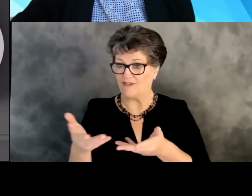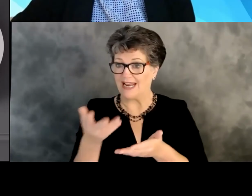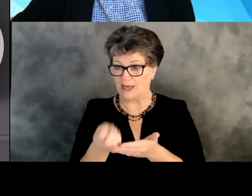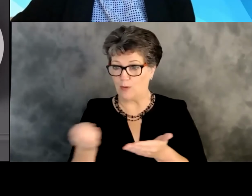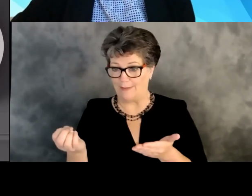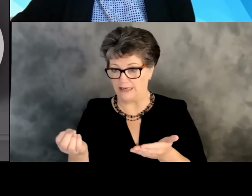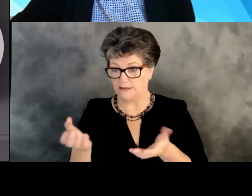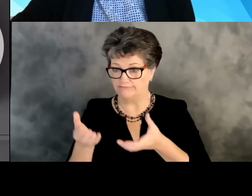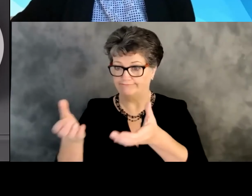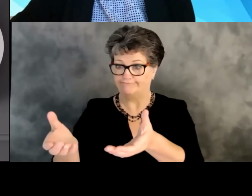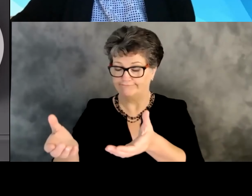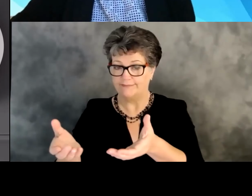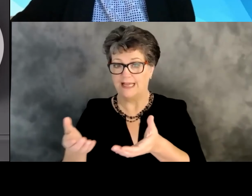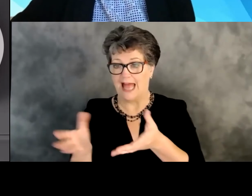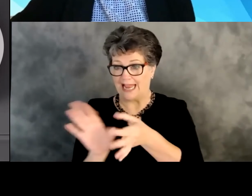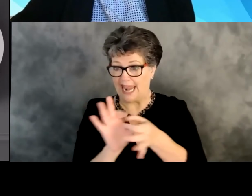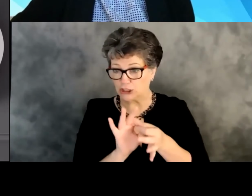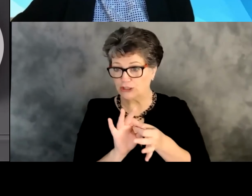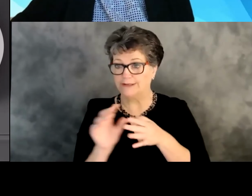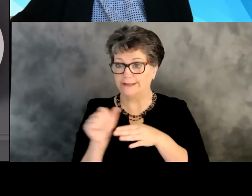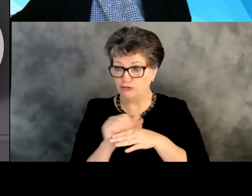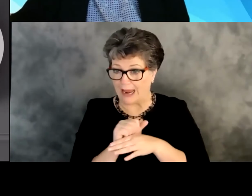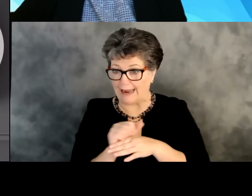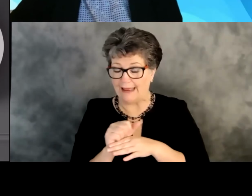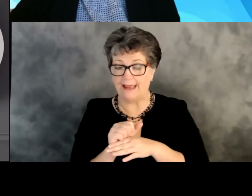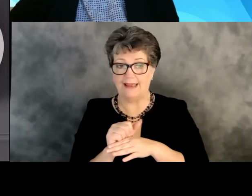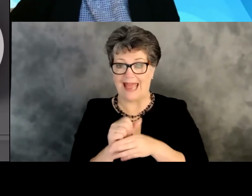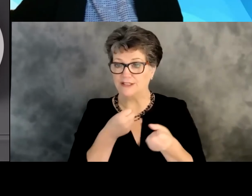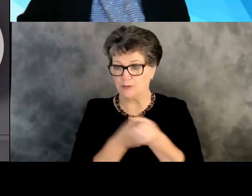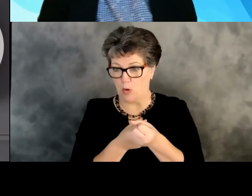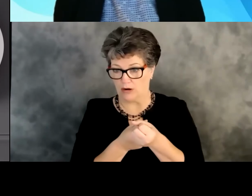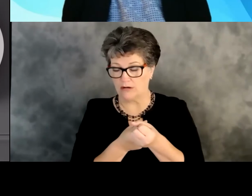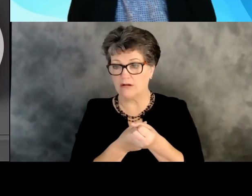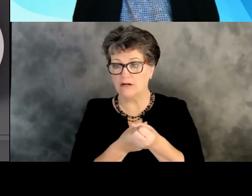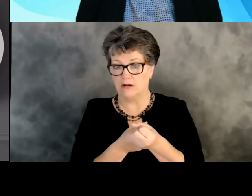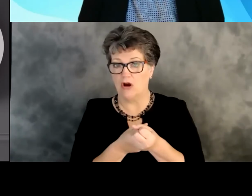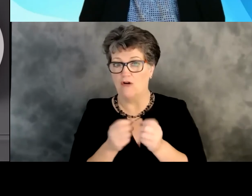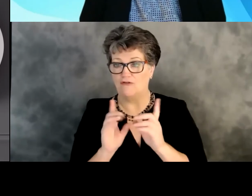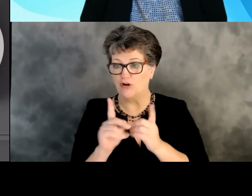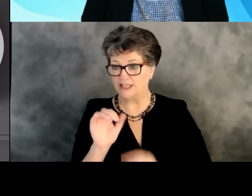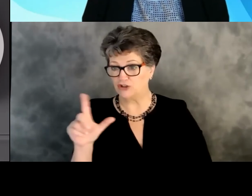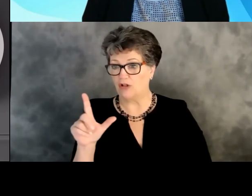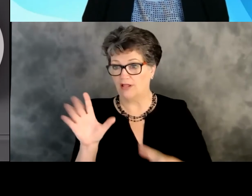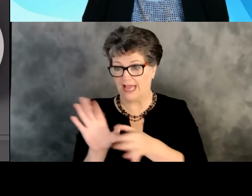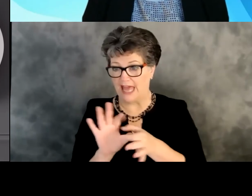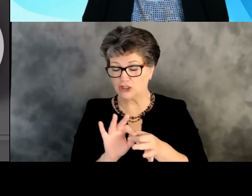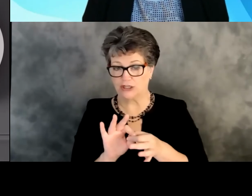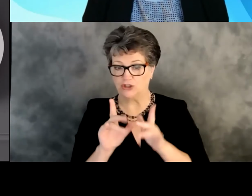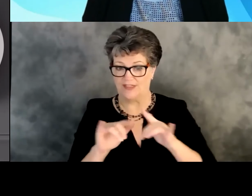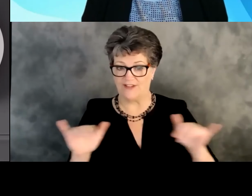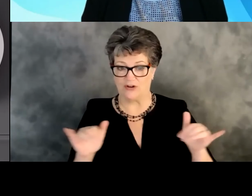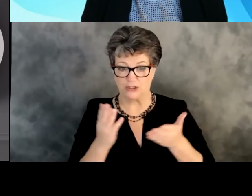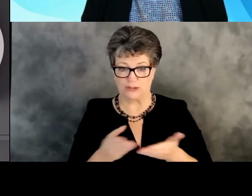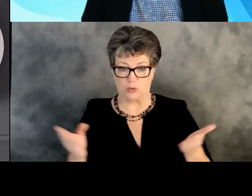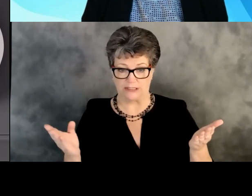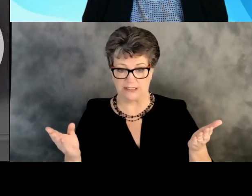equipment, connectivity, training, and support for digital connection to the various